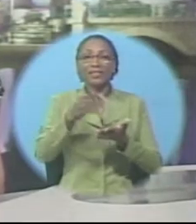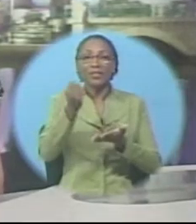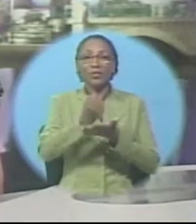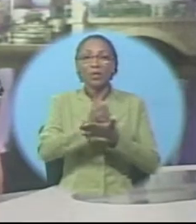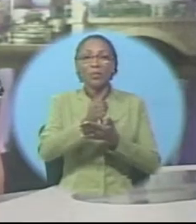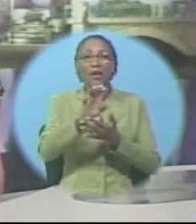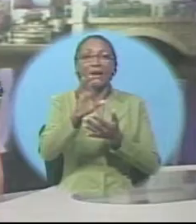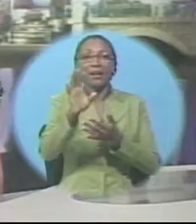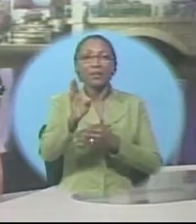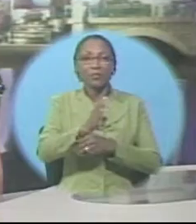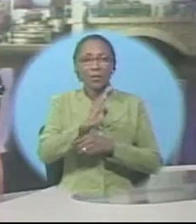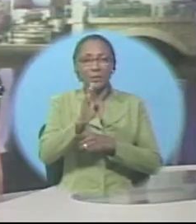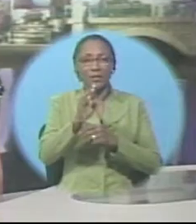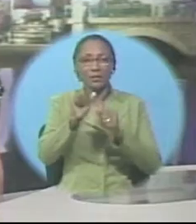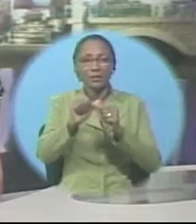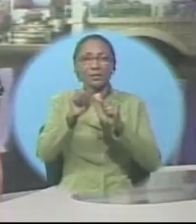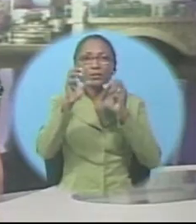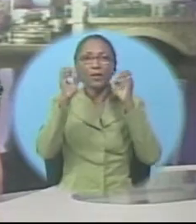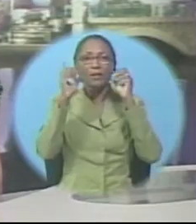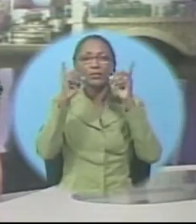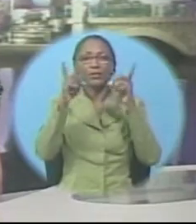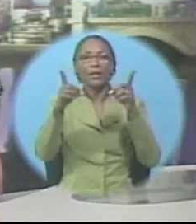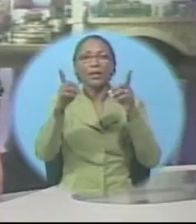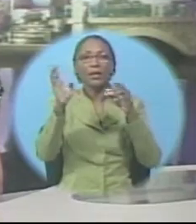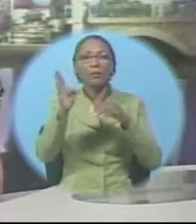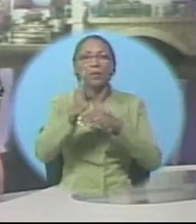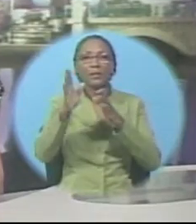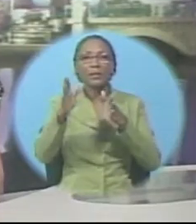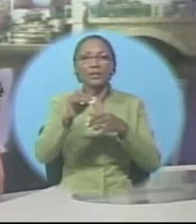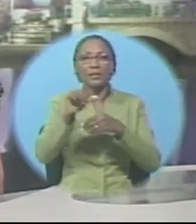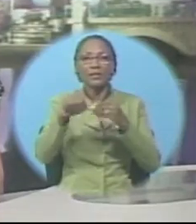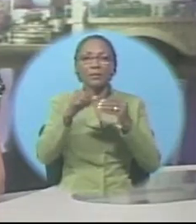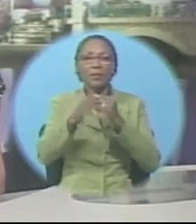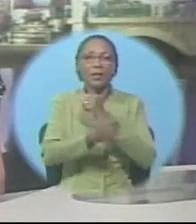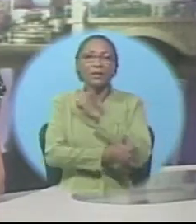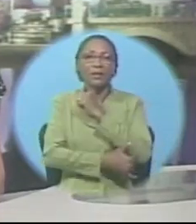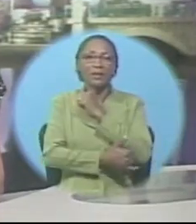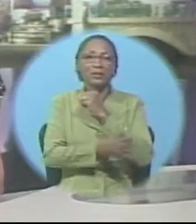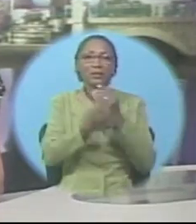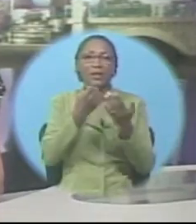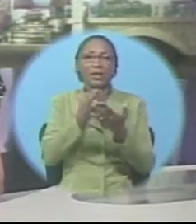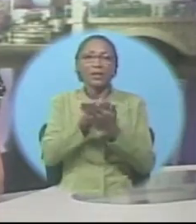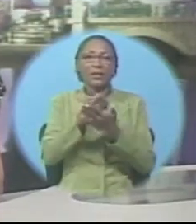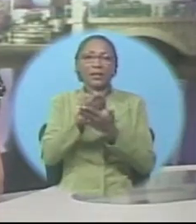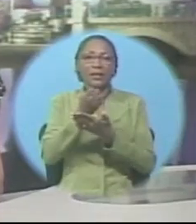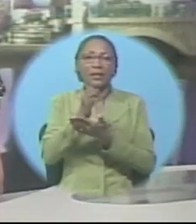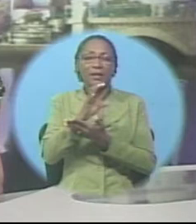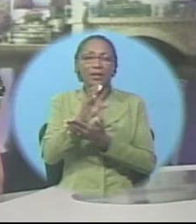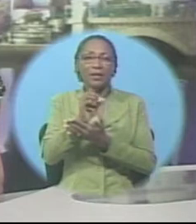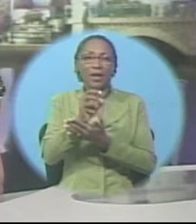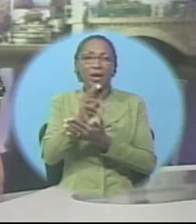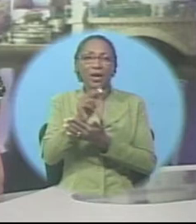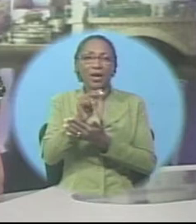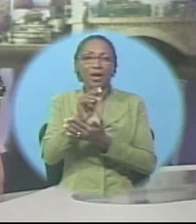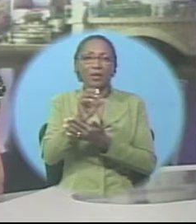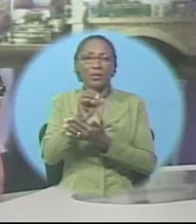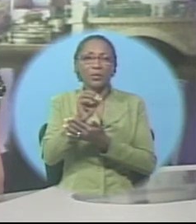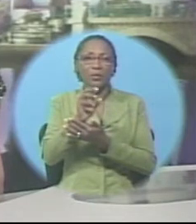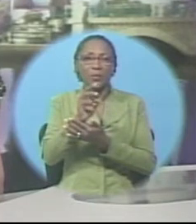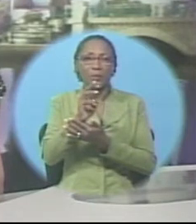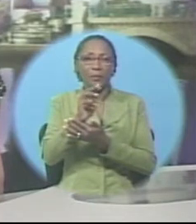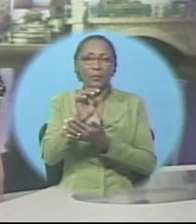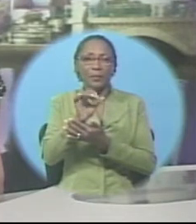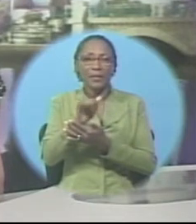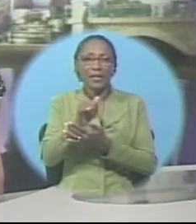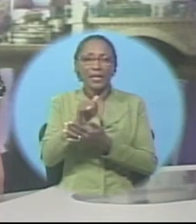Bank of Barbados is continuing to educate Barbadians about the country's economy. This with the latest in its communication-based initiatives, the